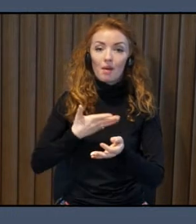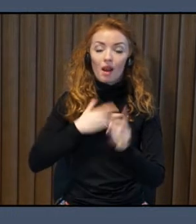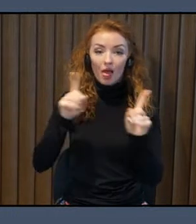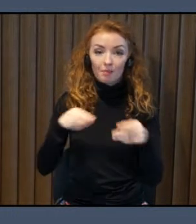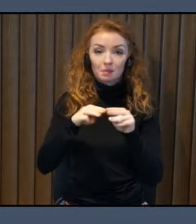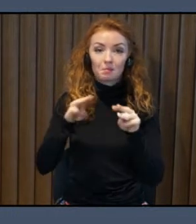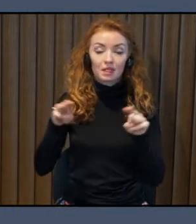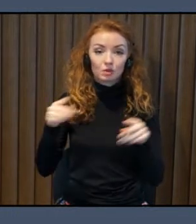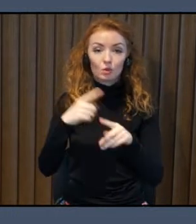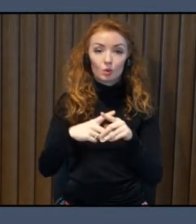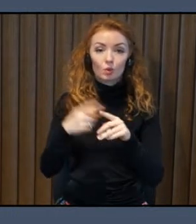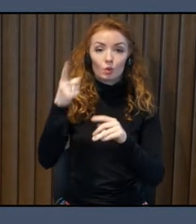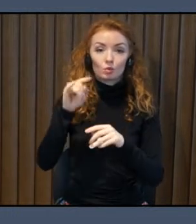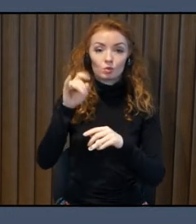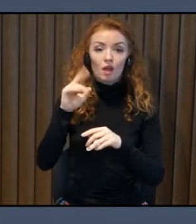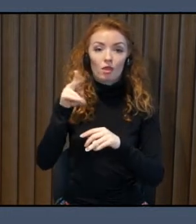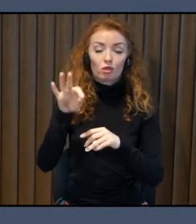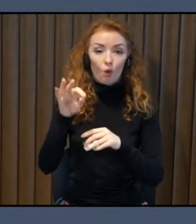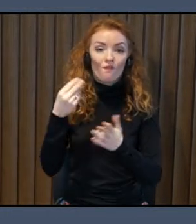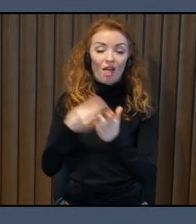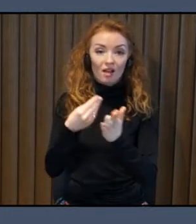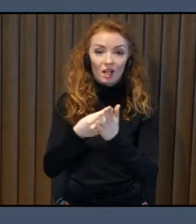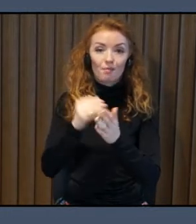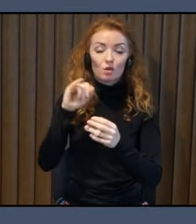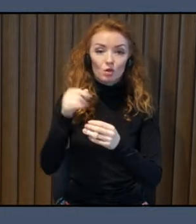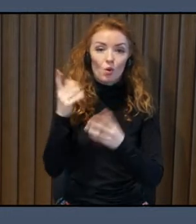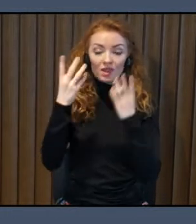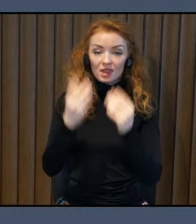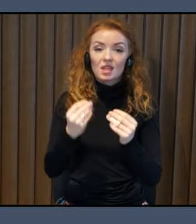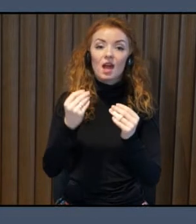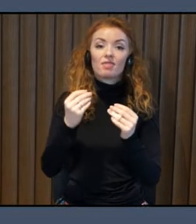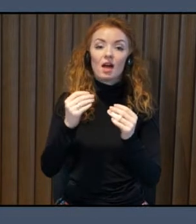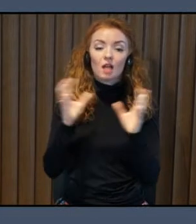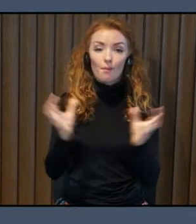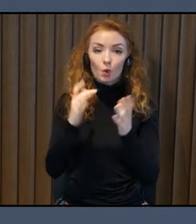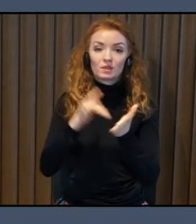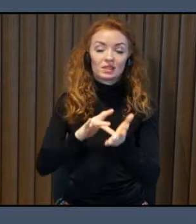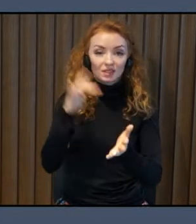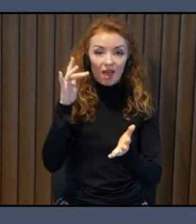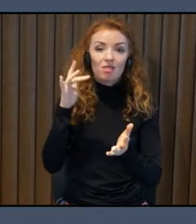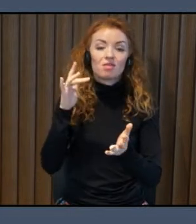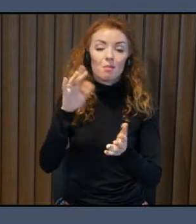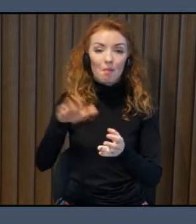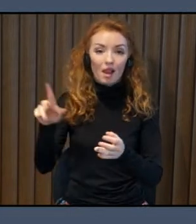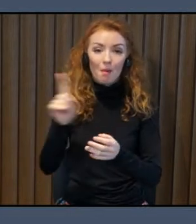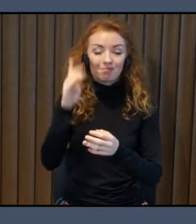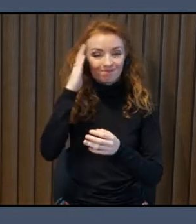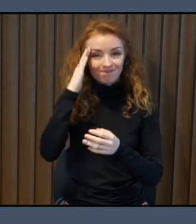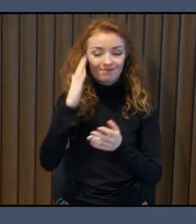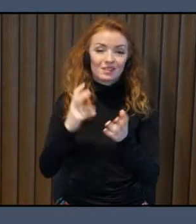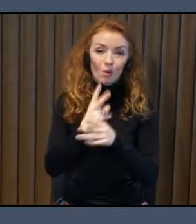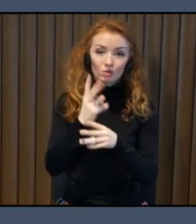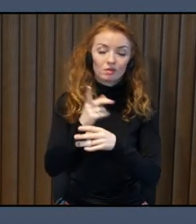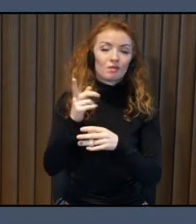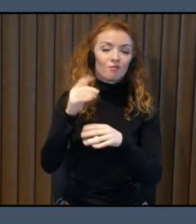in Latvia, Daugavpils, which were praised also by Sustento, where in daycare center for people